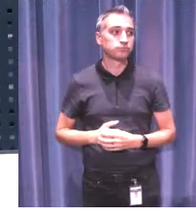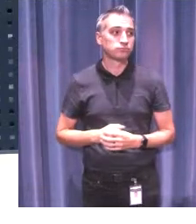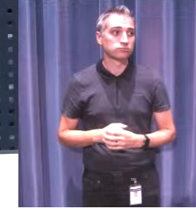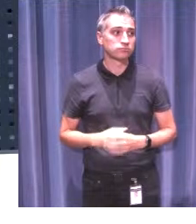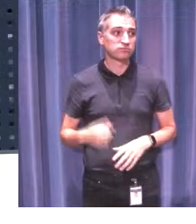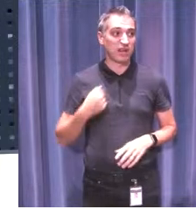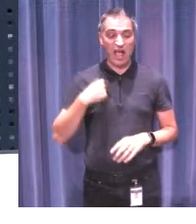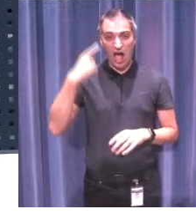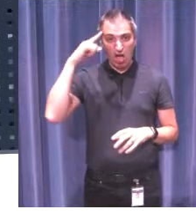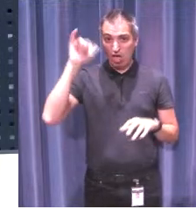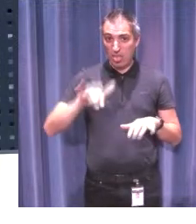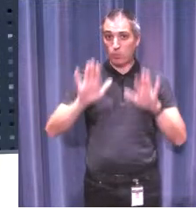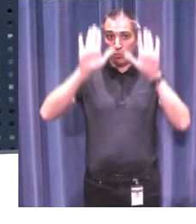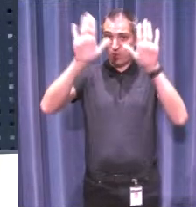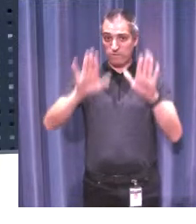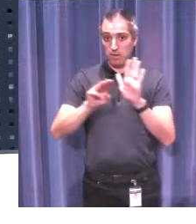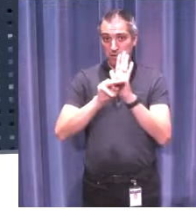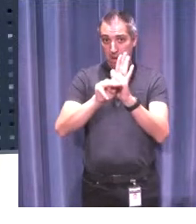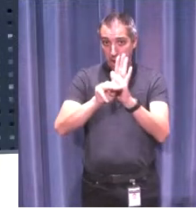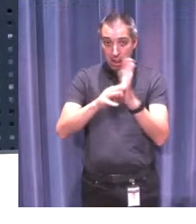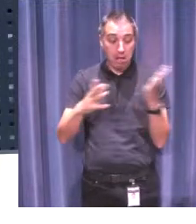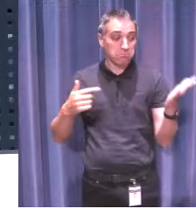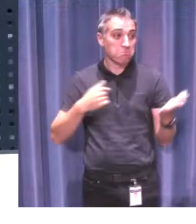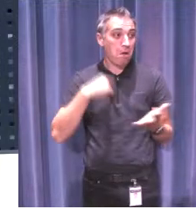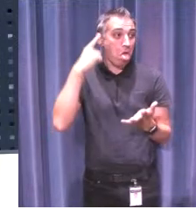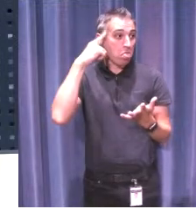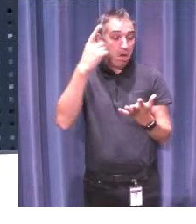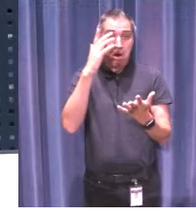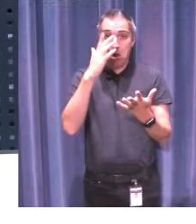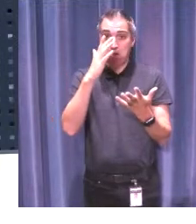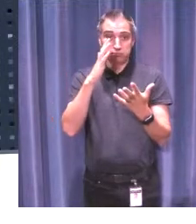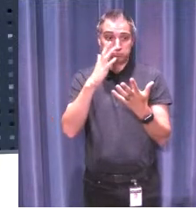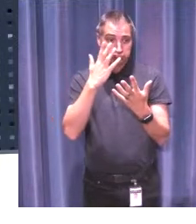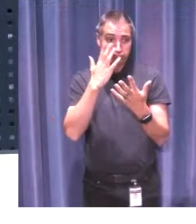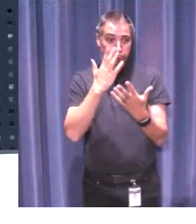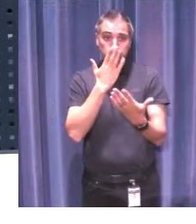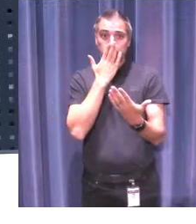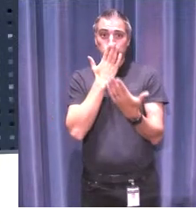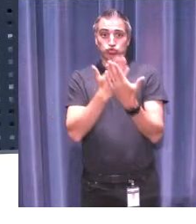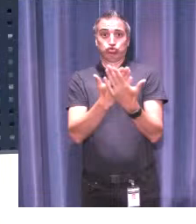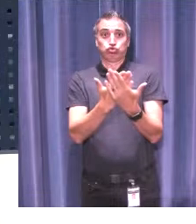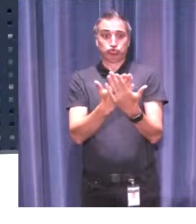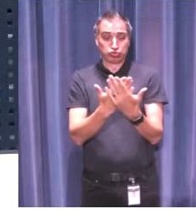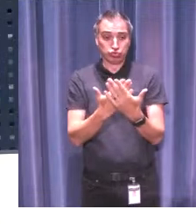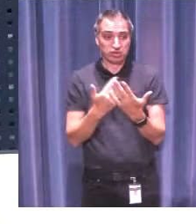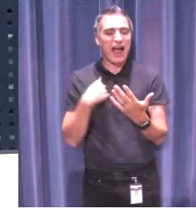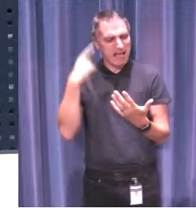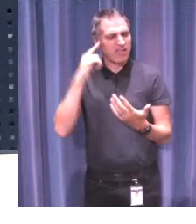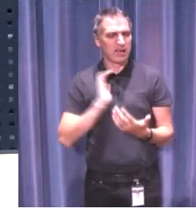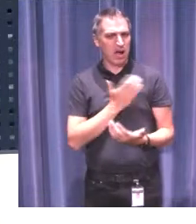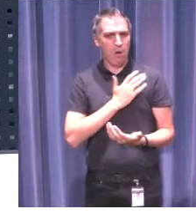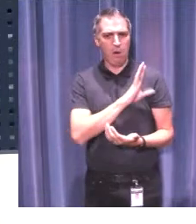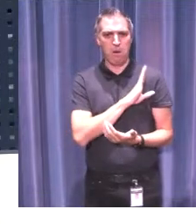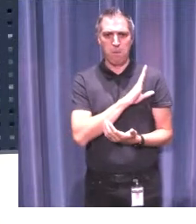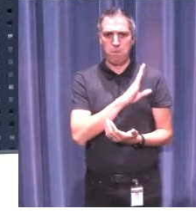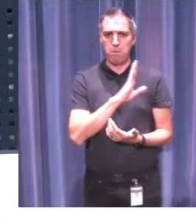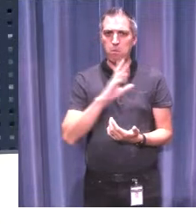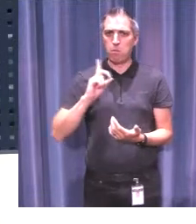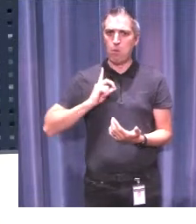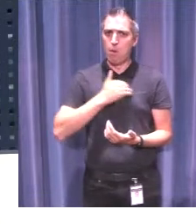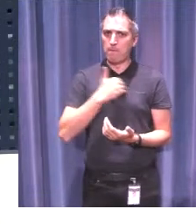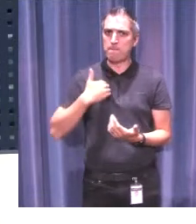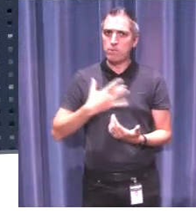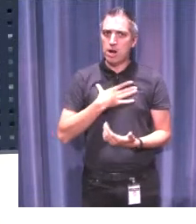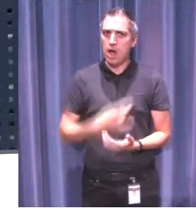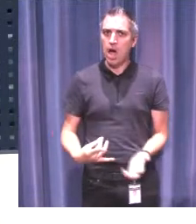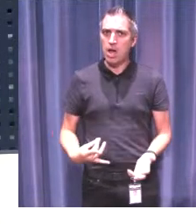thought that was a great model. I thought it worked well. I think, and our board members did too. I mean, I